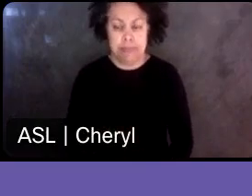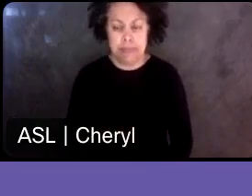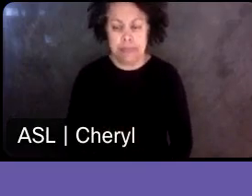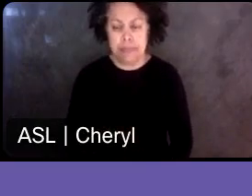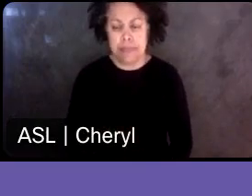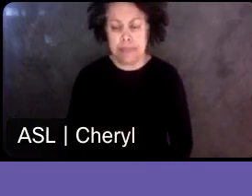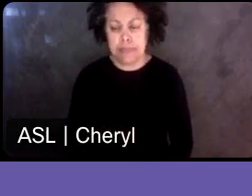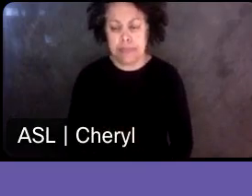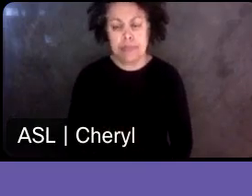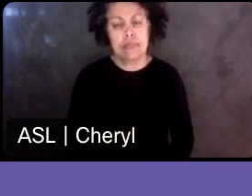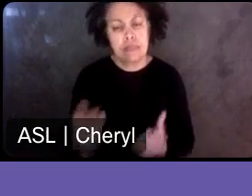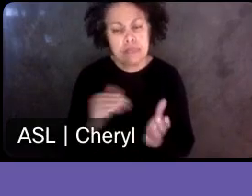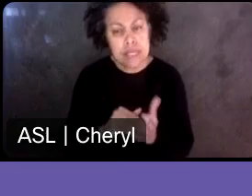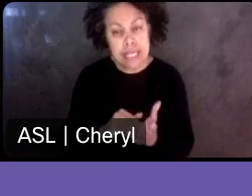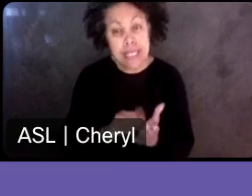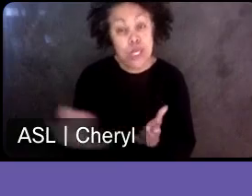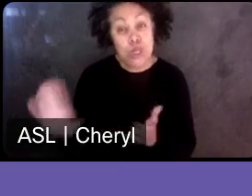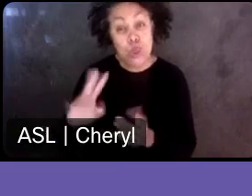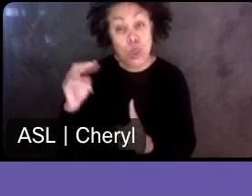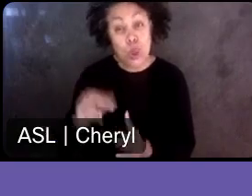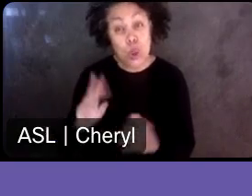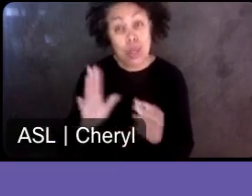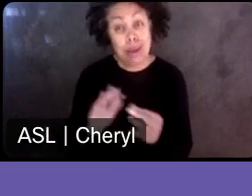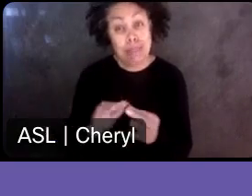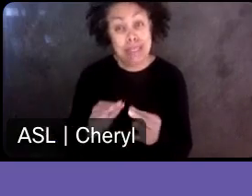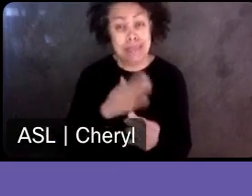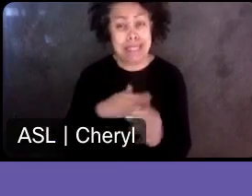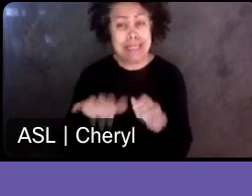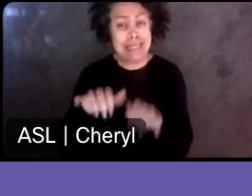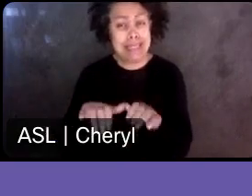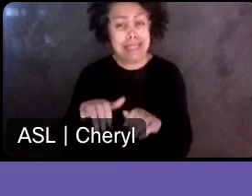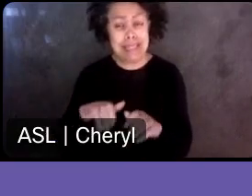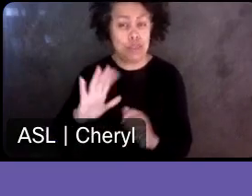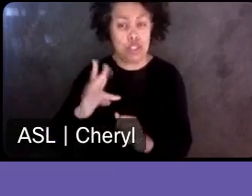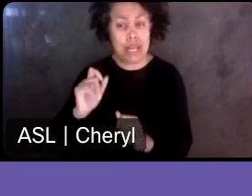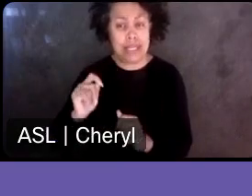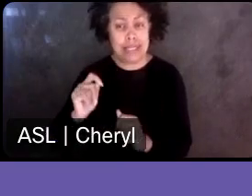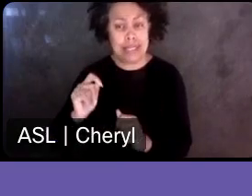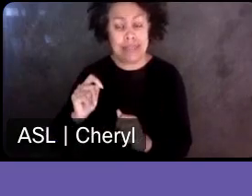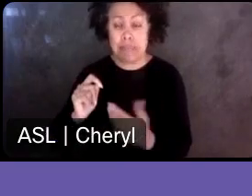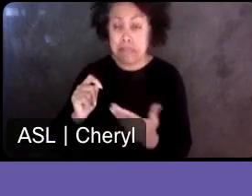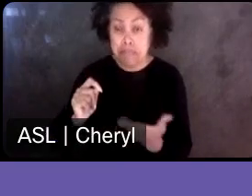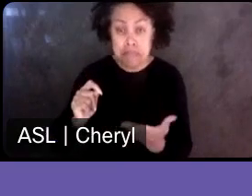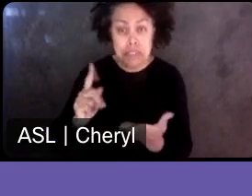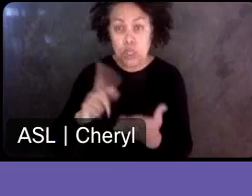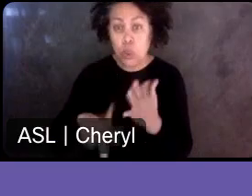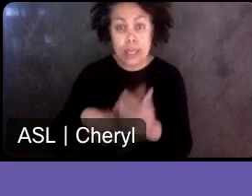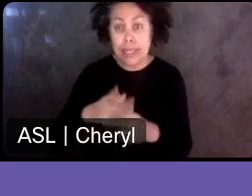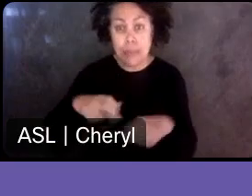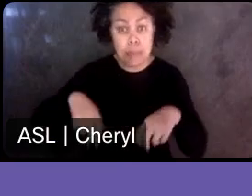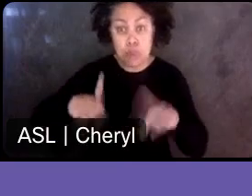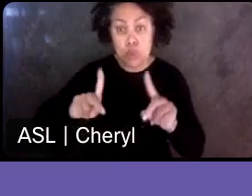And again, I'd like to hear from you. You could take a moment and respond in the chat. What kinds of opportunities does